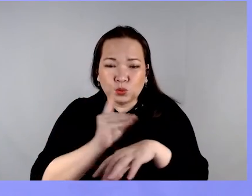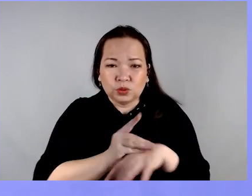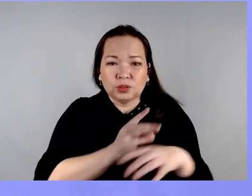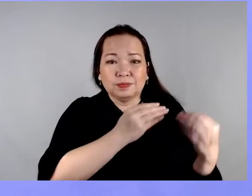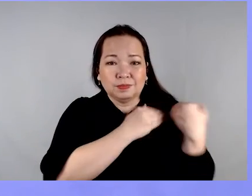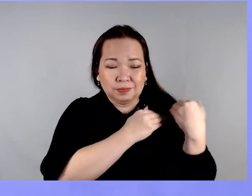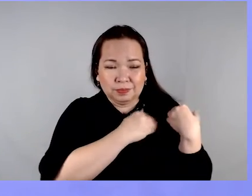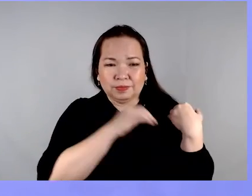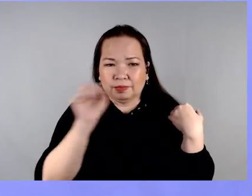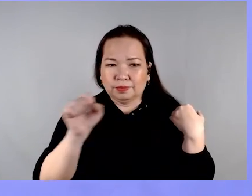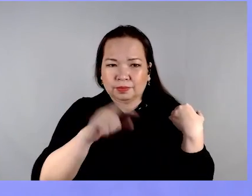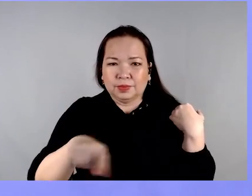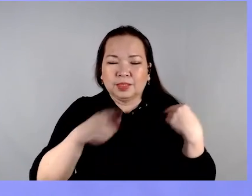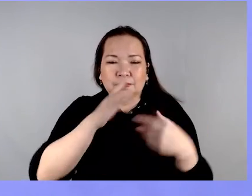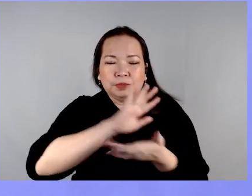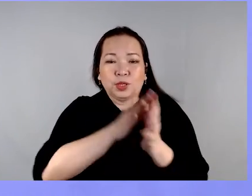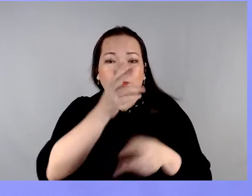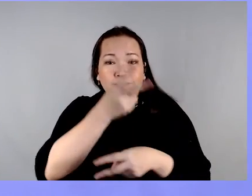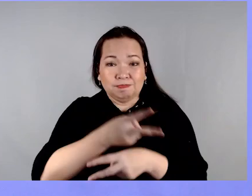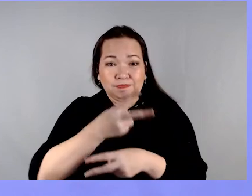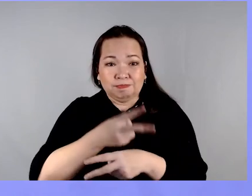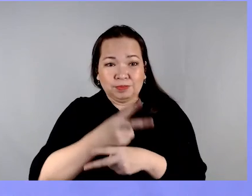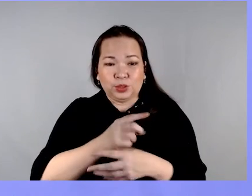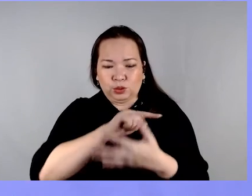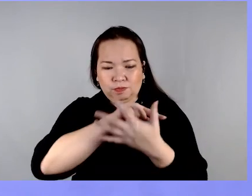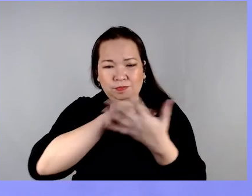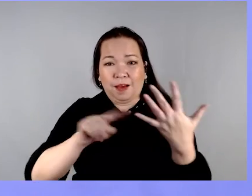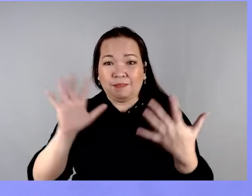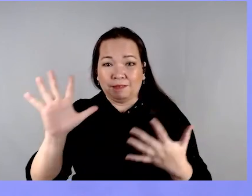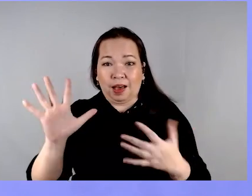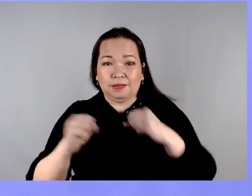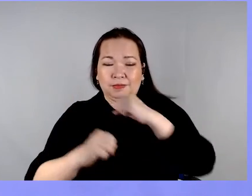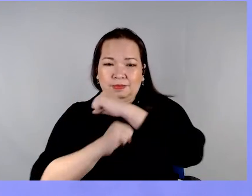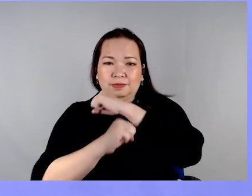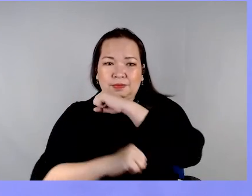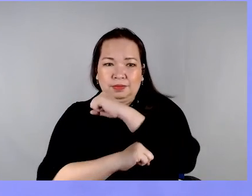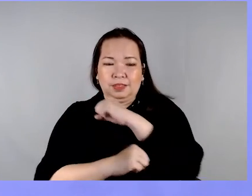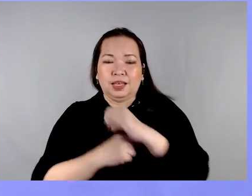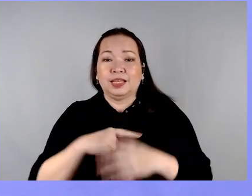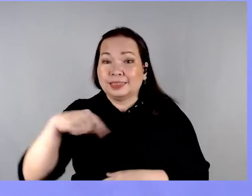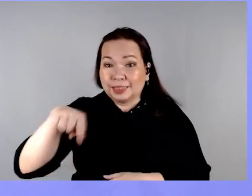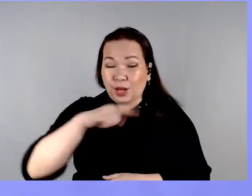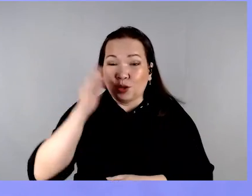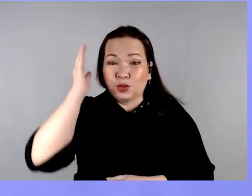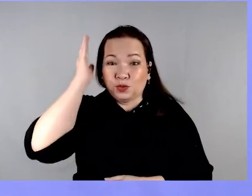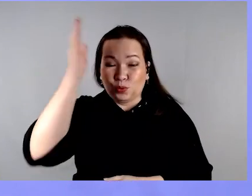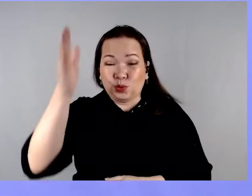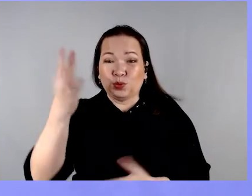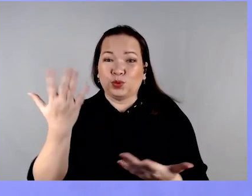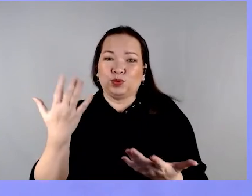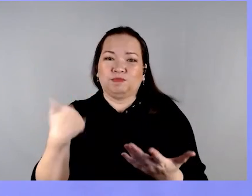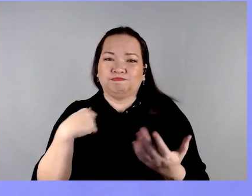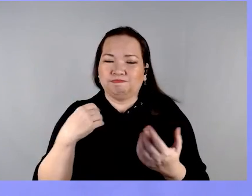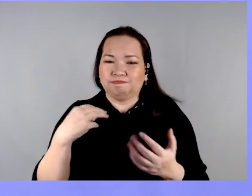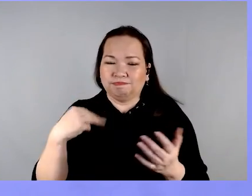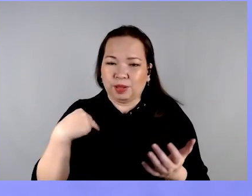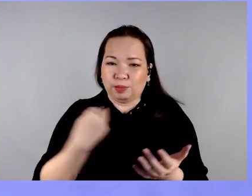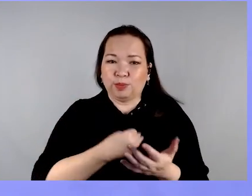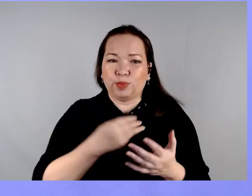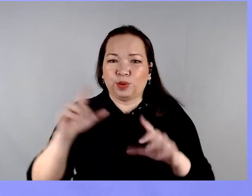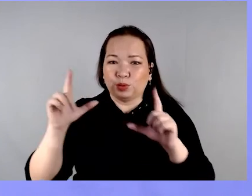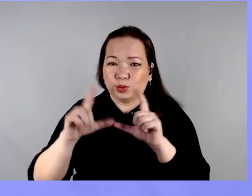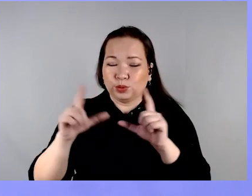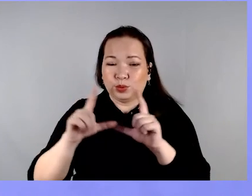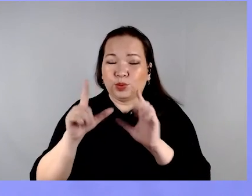understand their duties and responsibilities as key persons in the five pillars. As future members of the bar